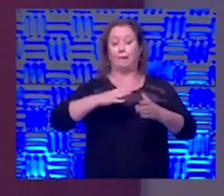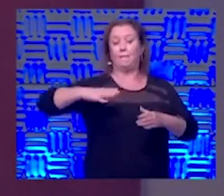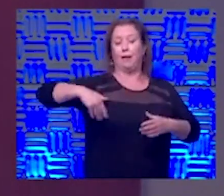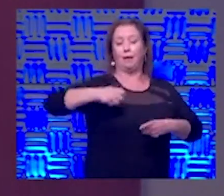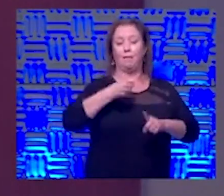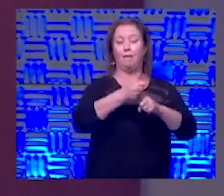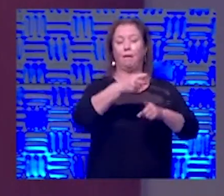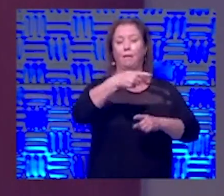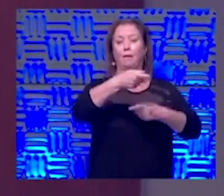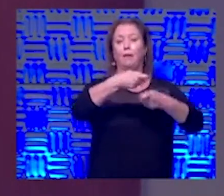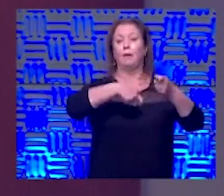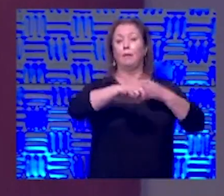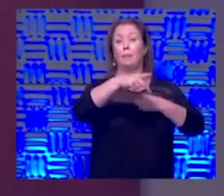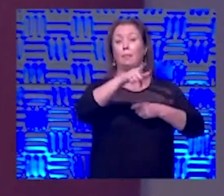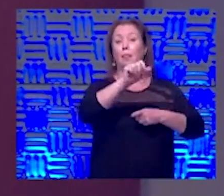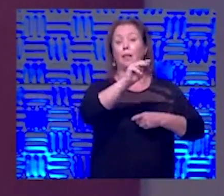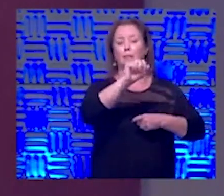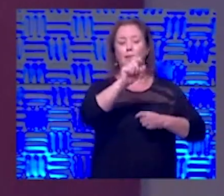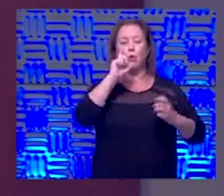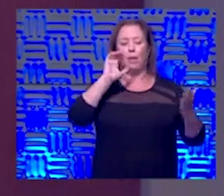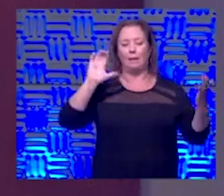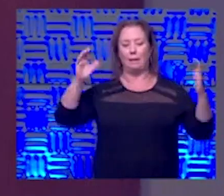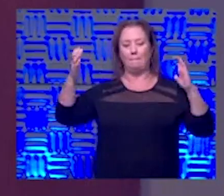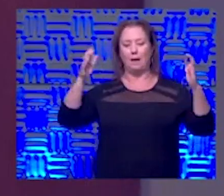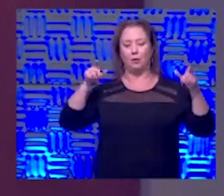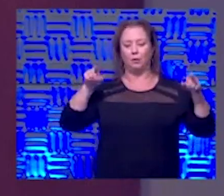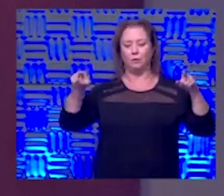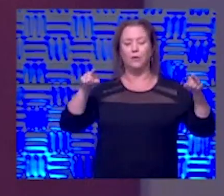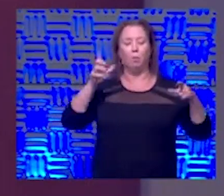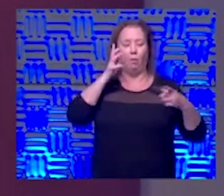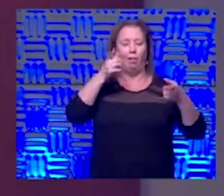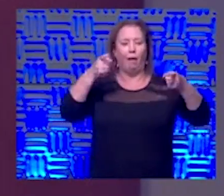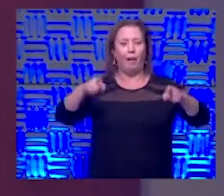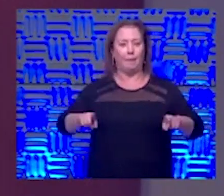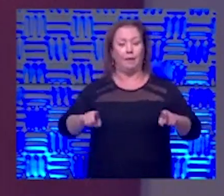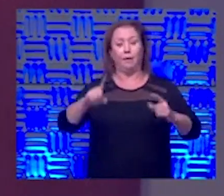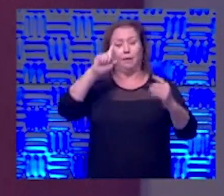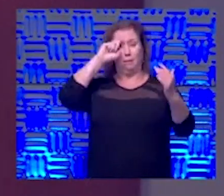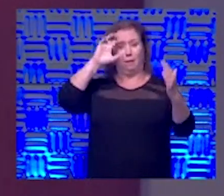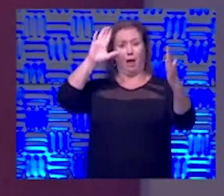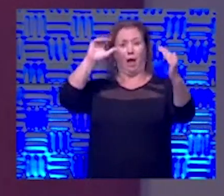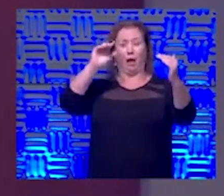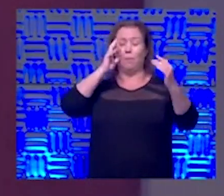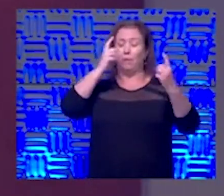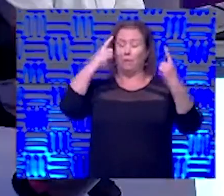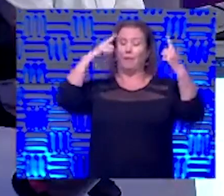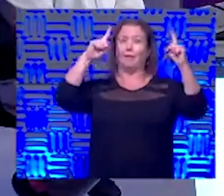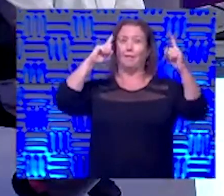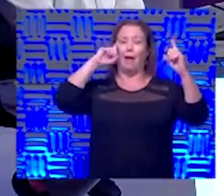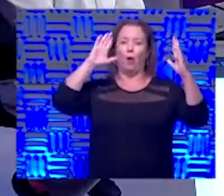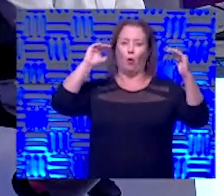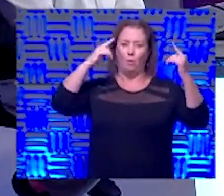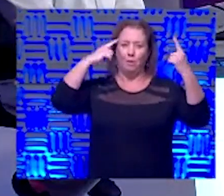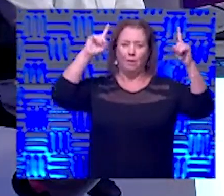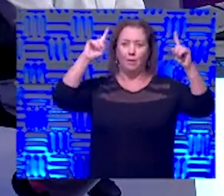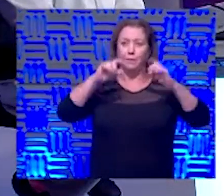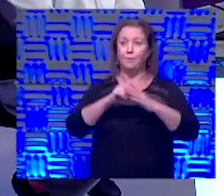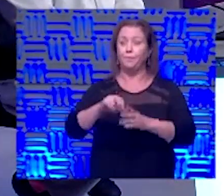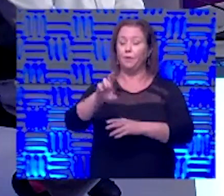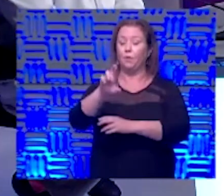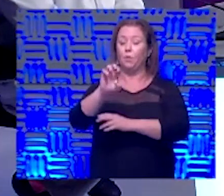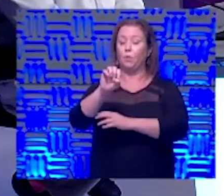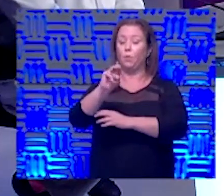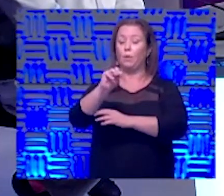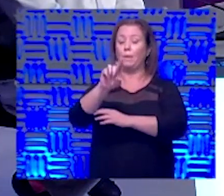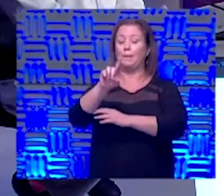think that control comparison is going to happen, and I hope and I think it will be effective. All right. And remdesivir, as we do